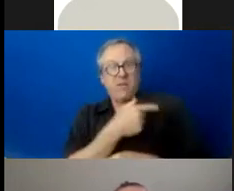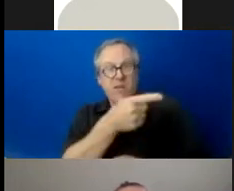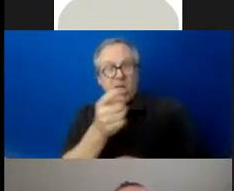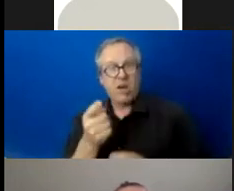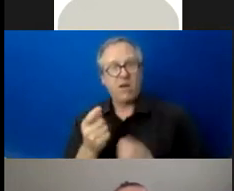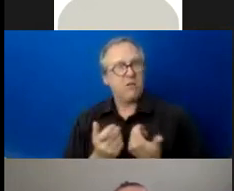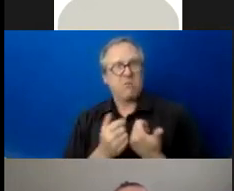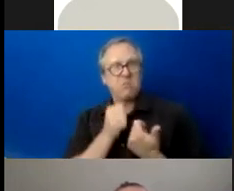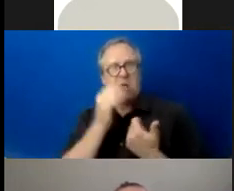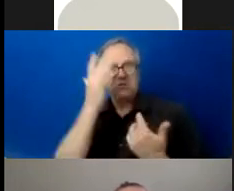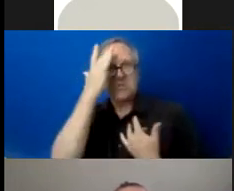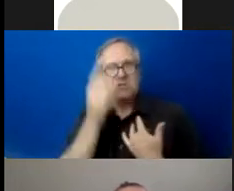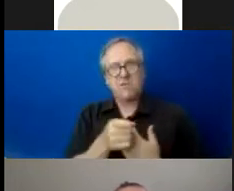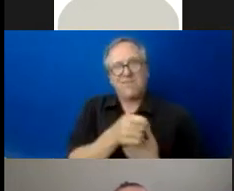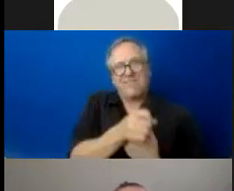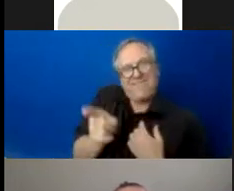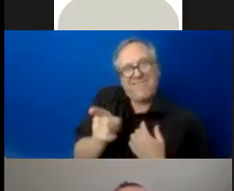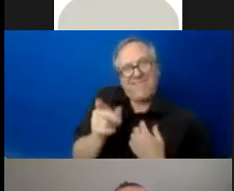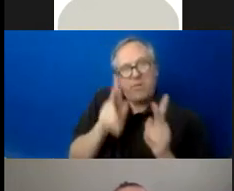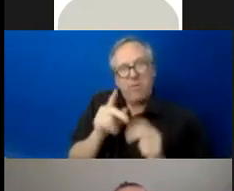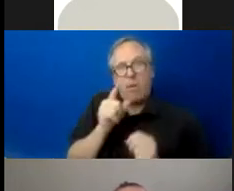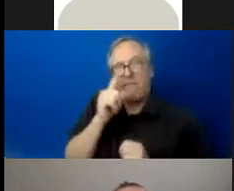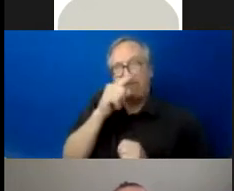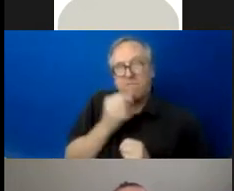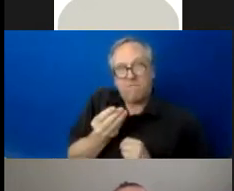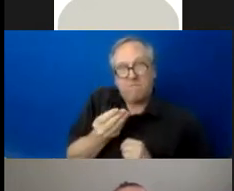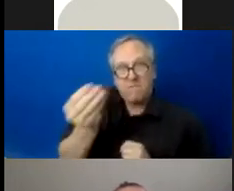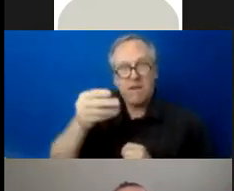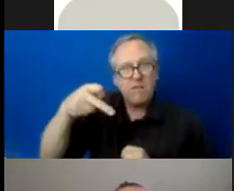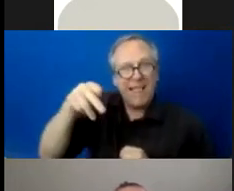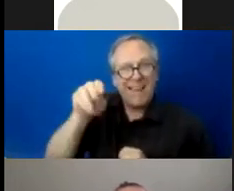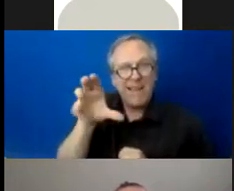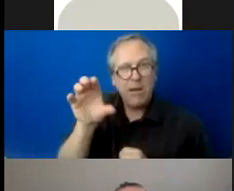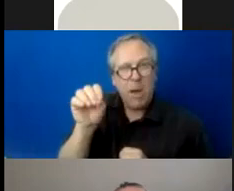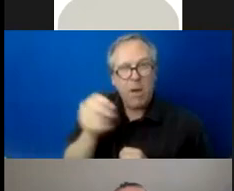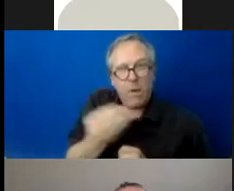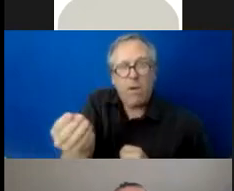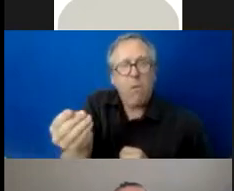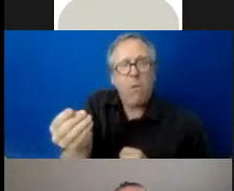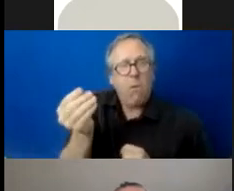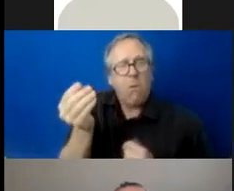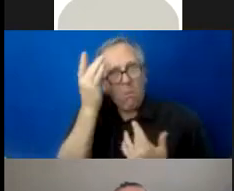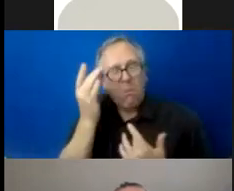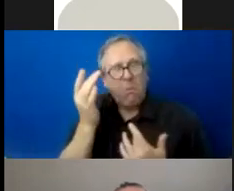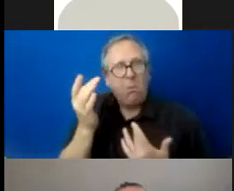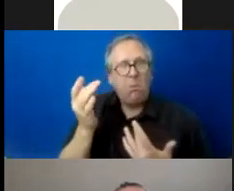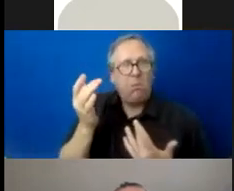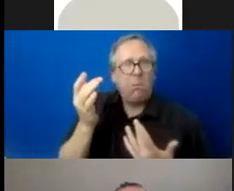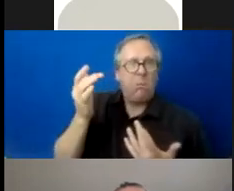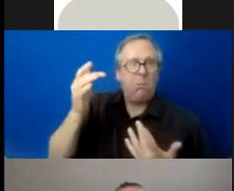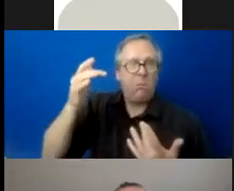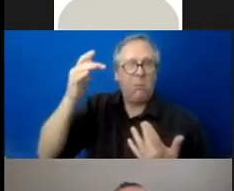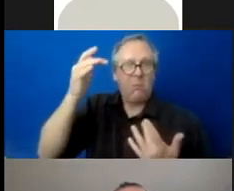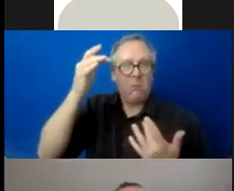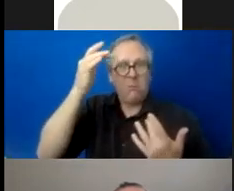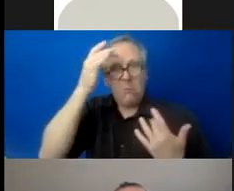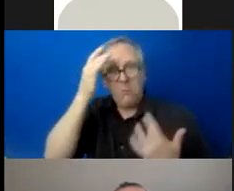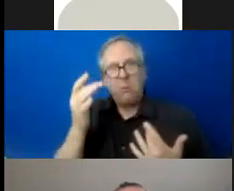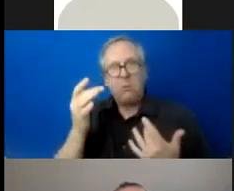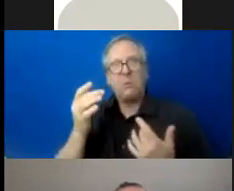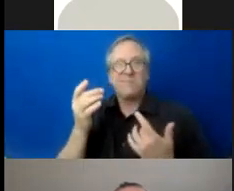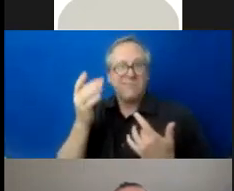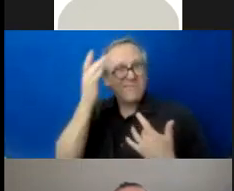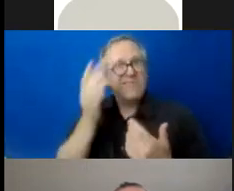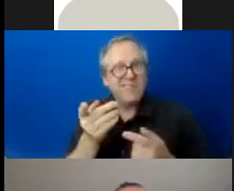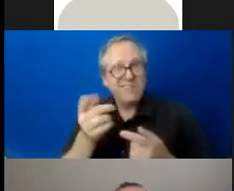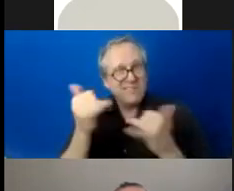weren't getting sick from COVID-19, and the people who didn't receive it were getting